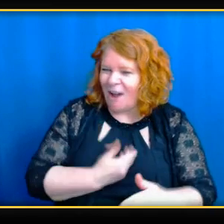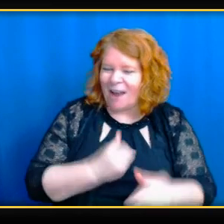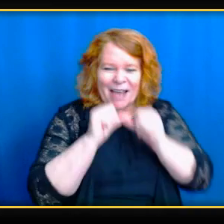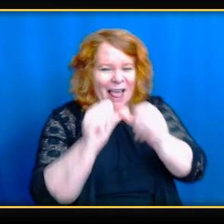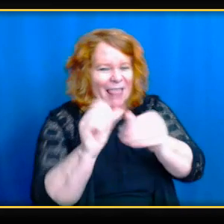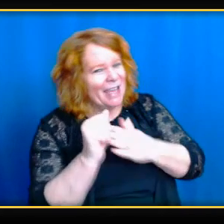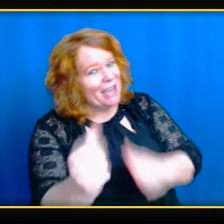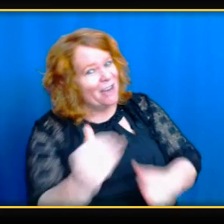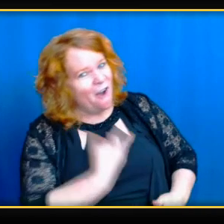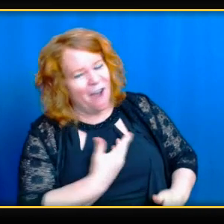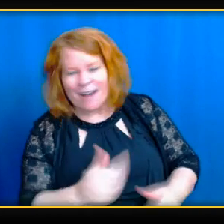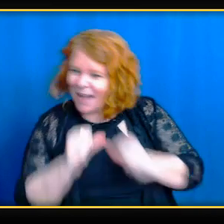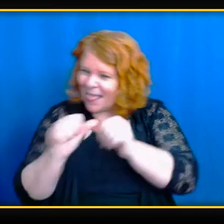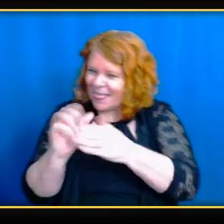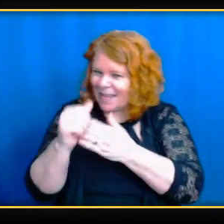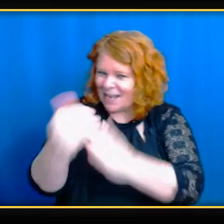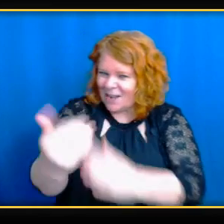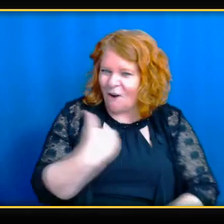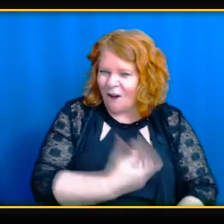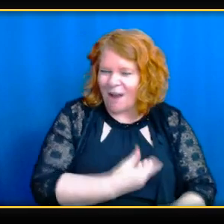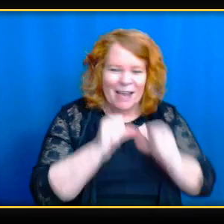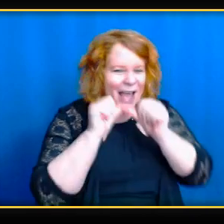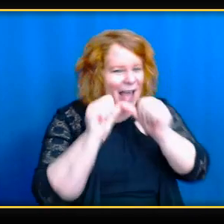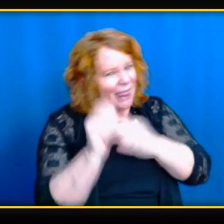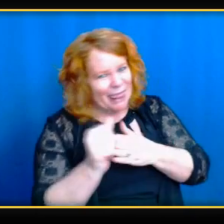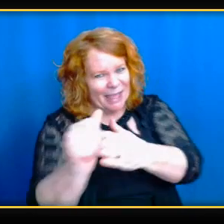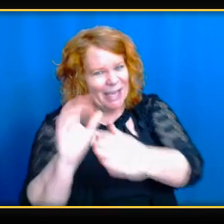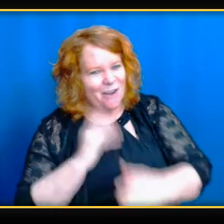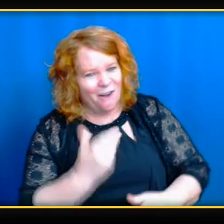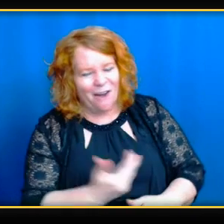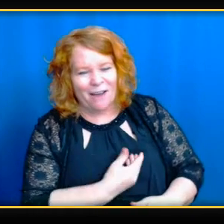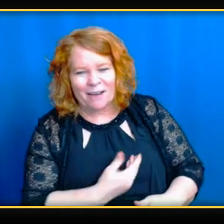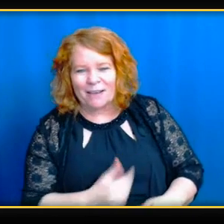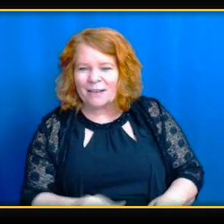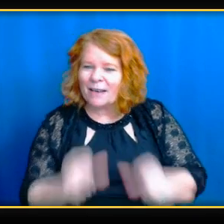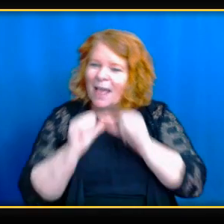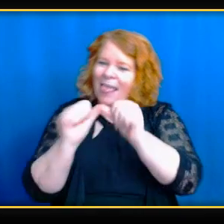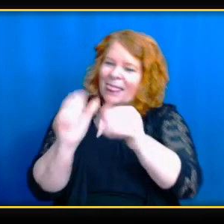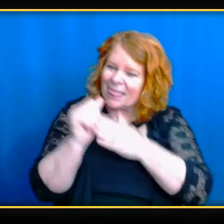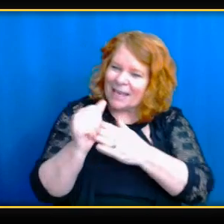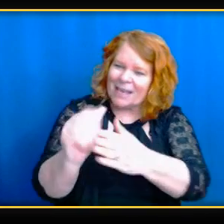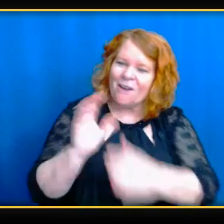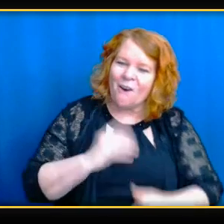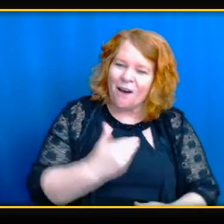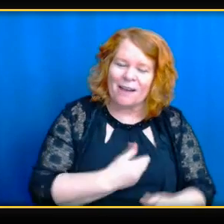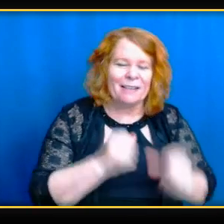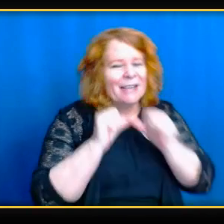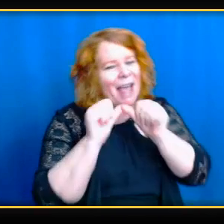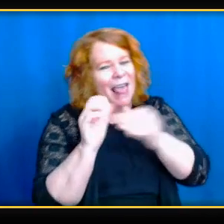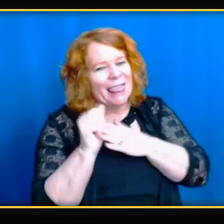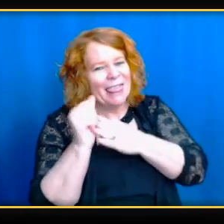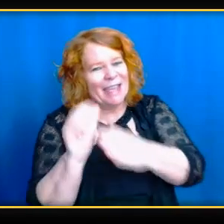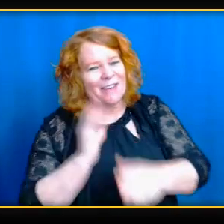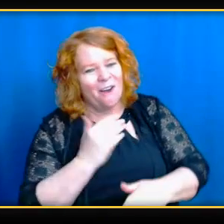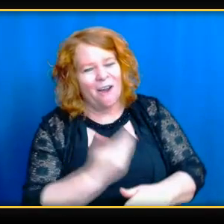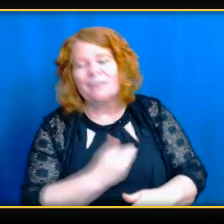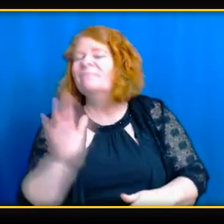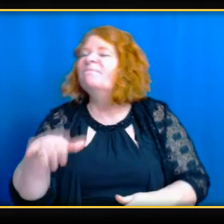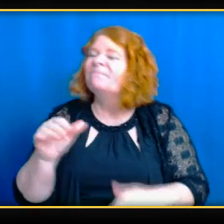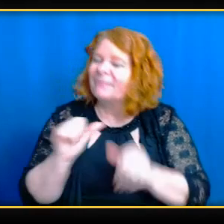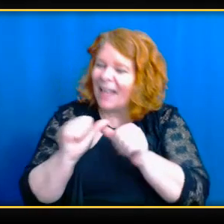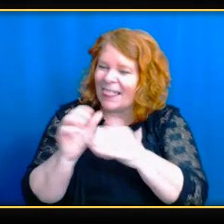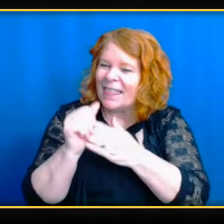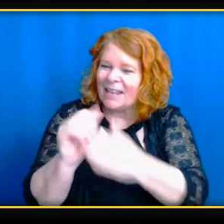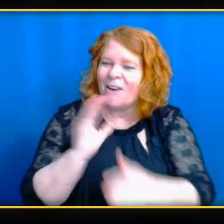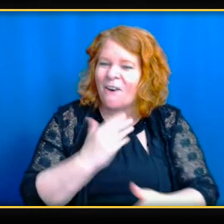on. Lead on. Lead on. Lead on. Lead on. Lead on. Thank you and lead on.